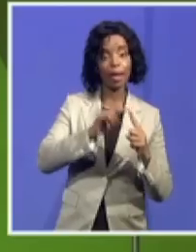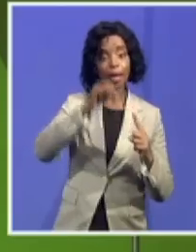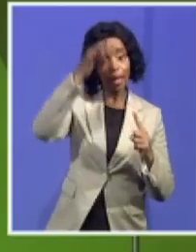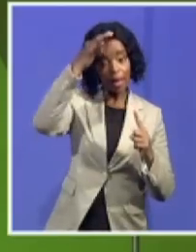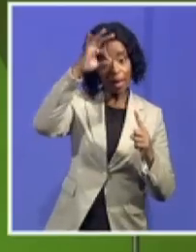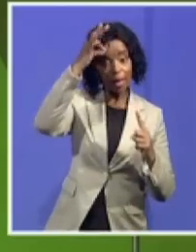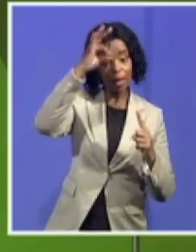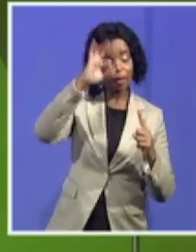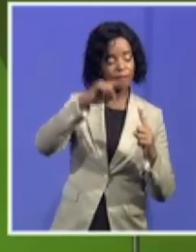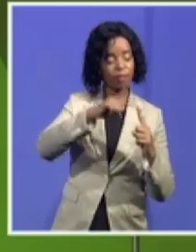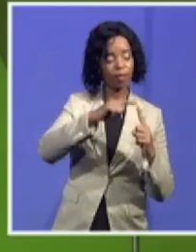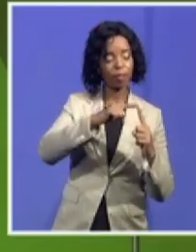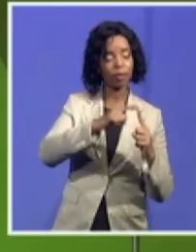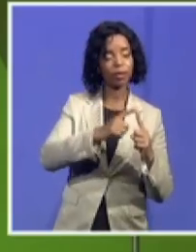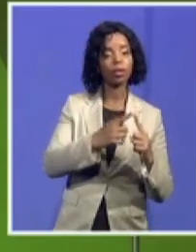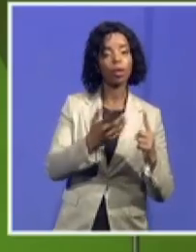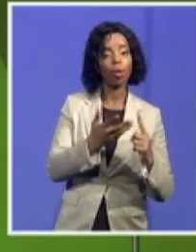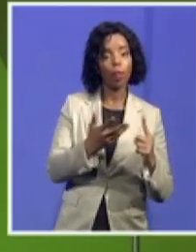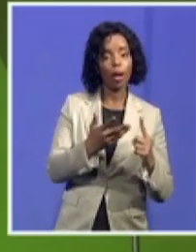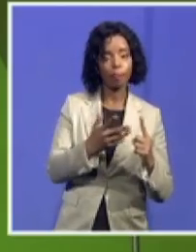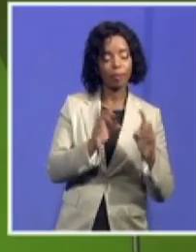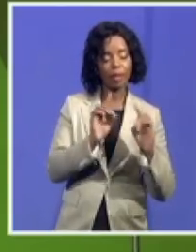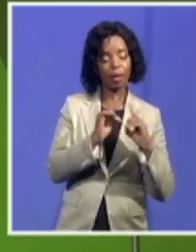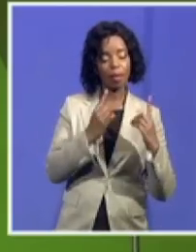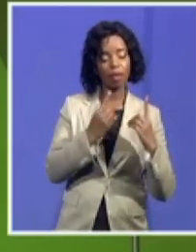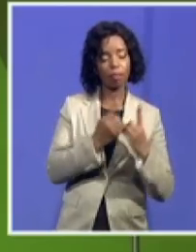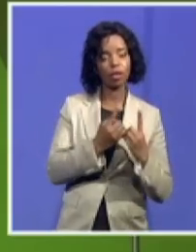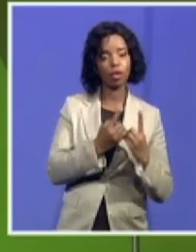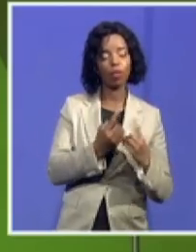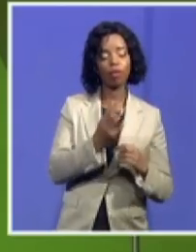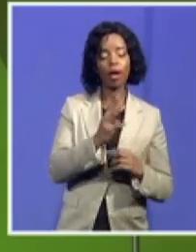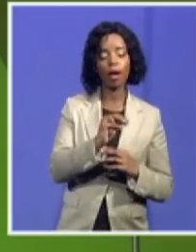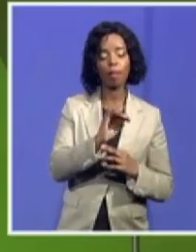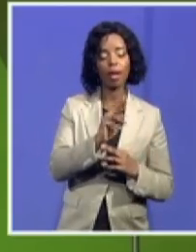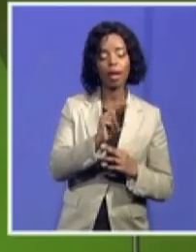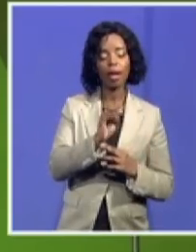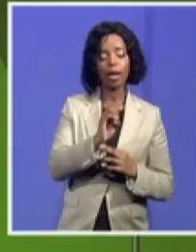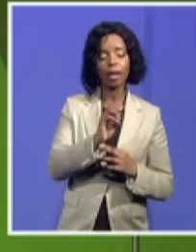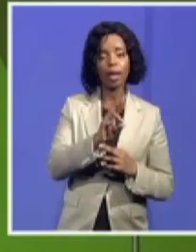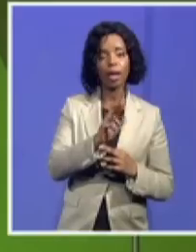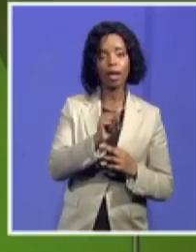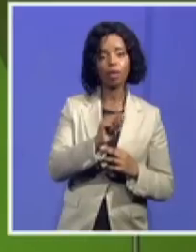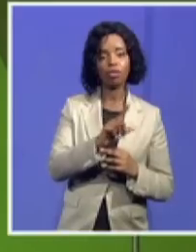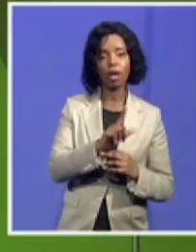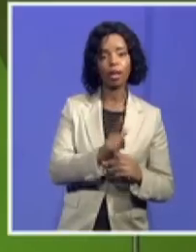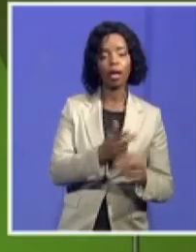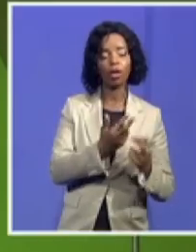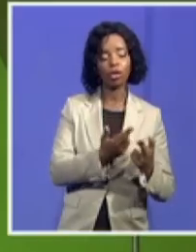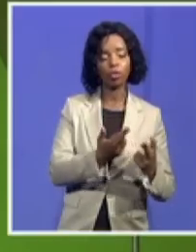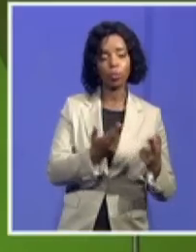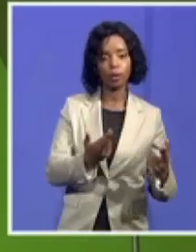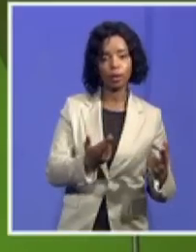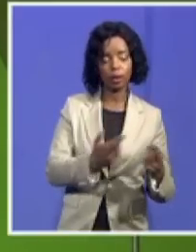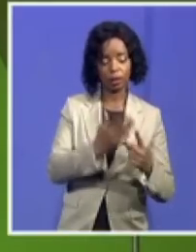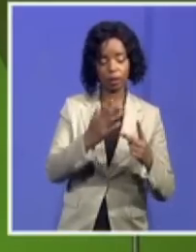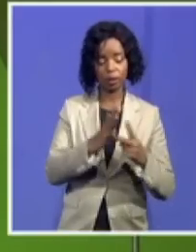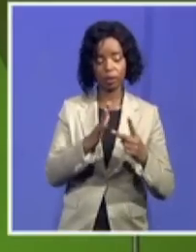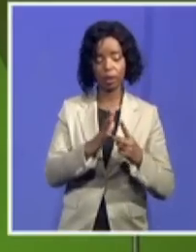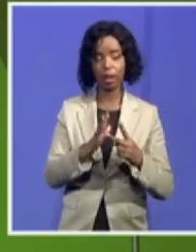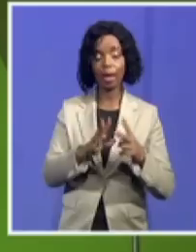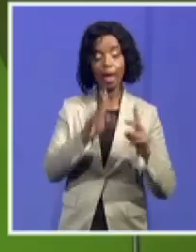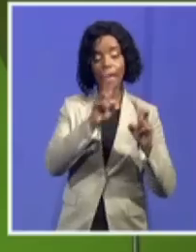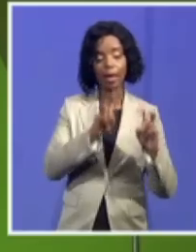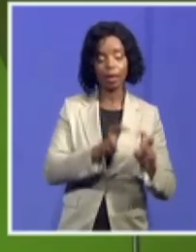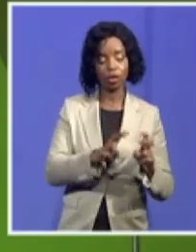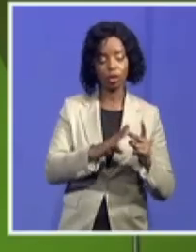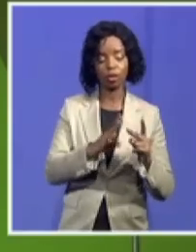in the Department of Mineral Resources and Energy, and the Minerals Council South Africa,